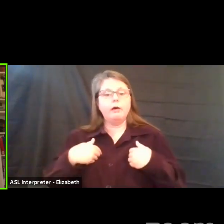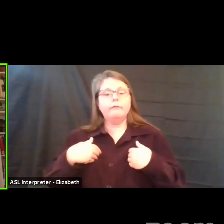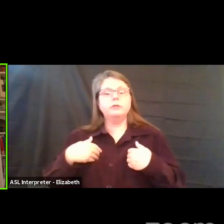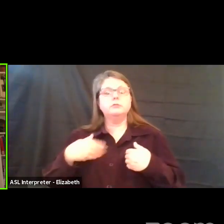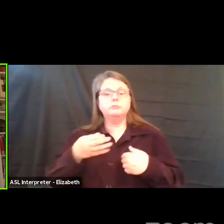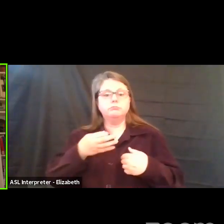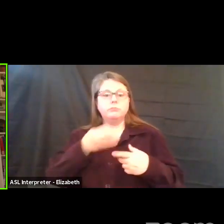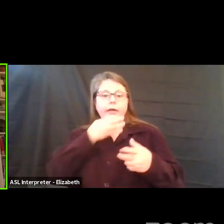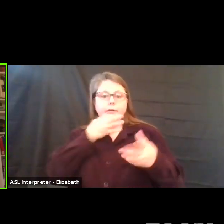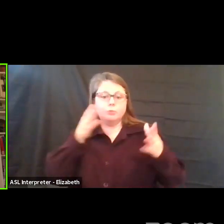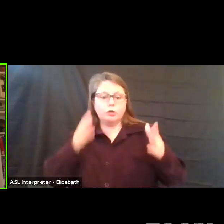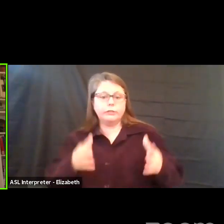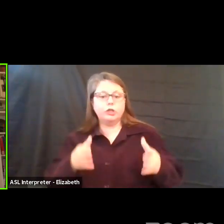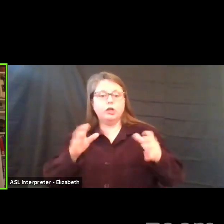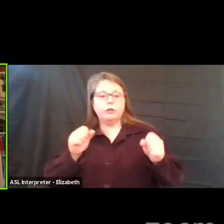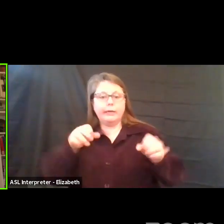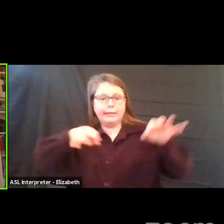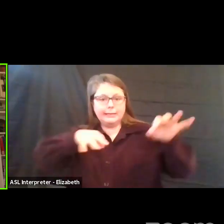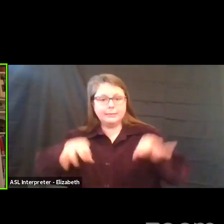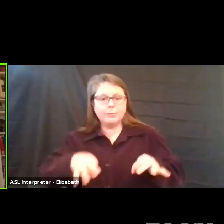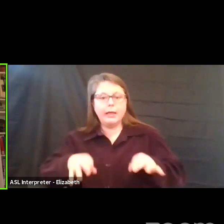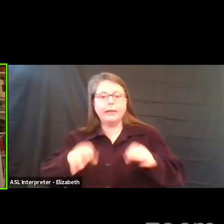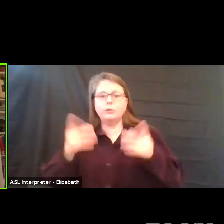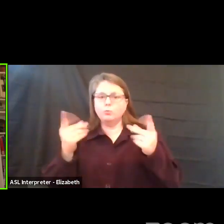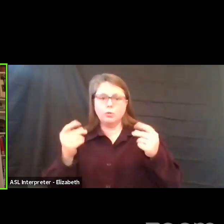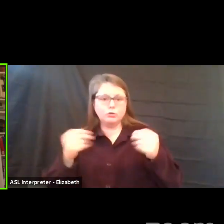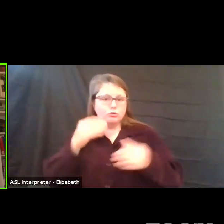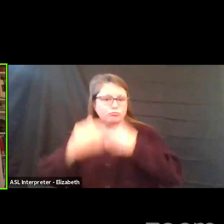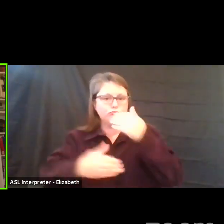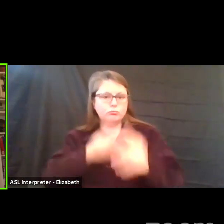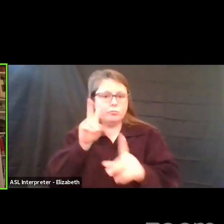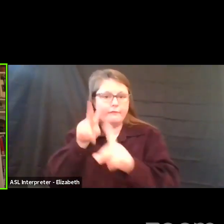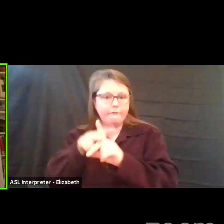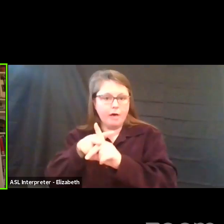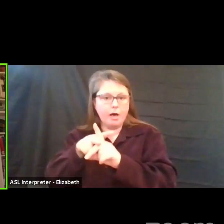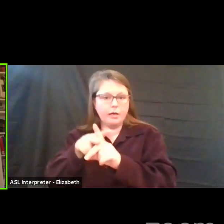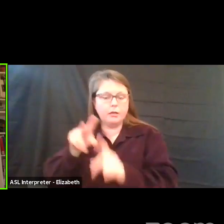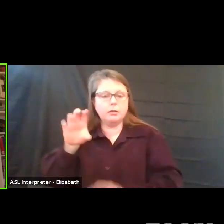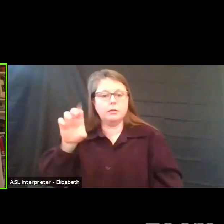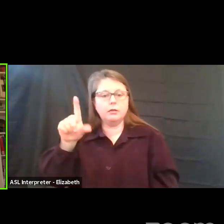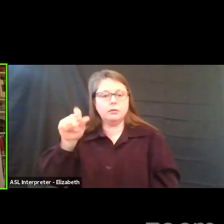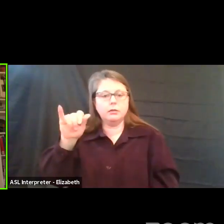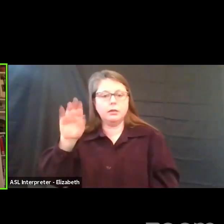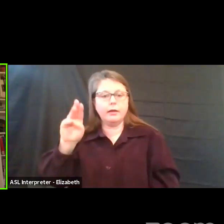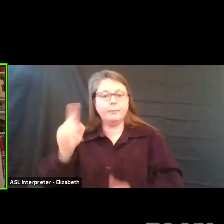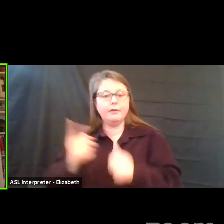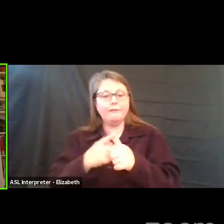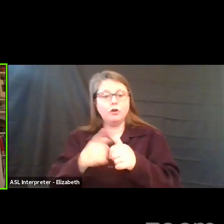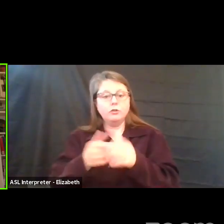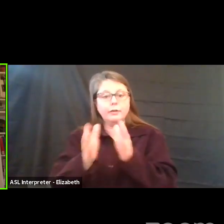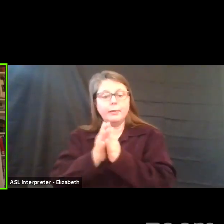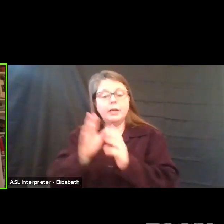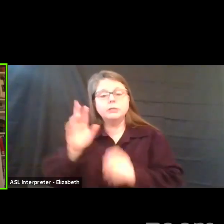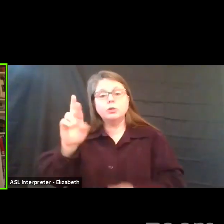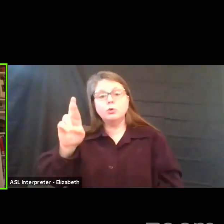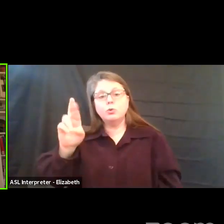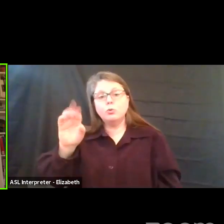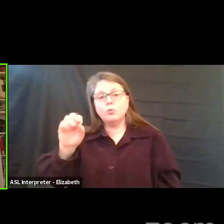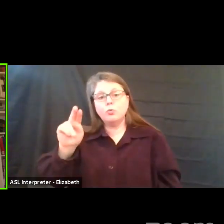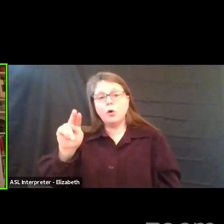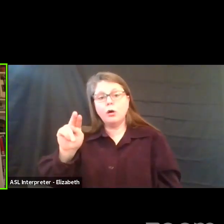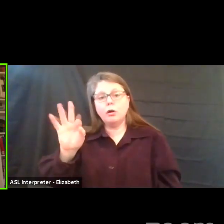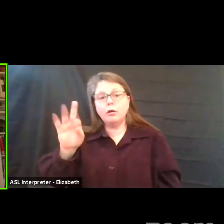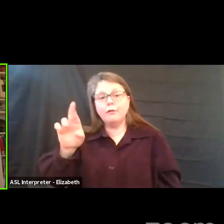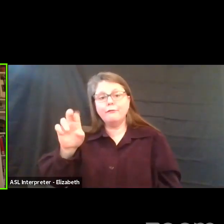claim and how that might work for you. And I'm going to first ask Ron Frederickson, who is the consumer advocate with